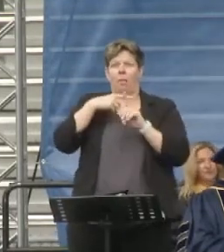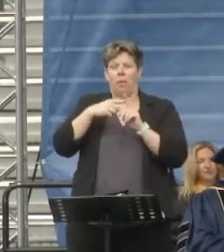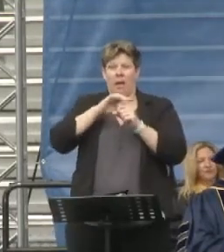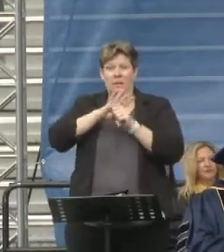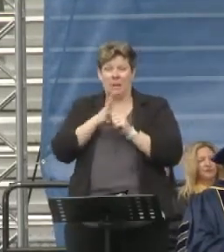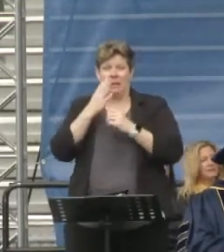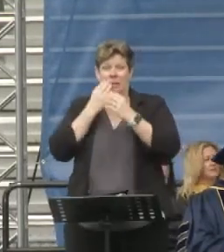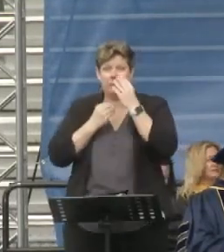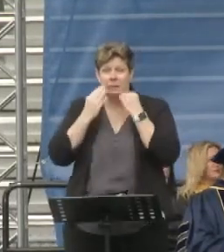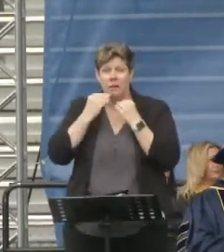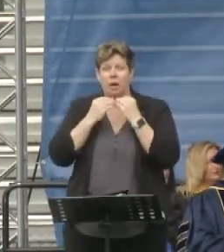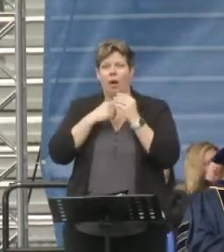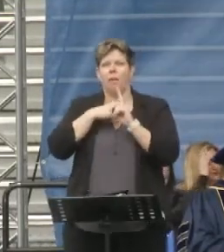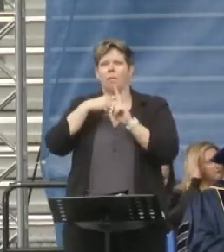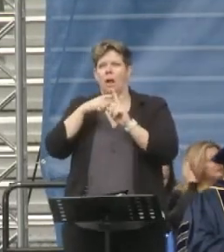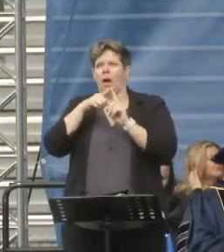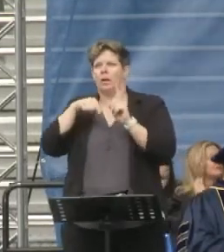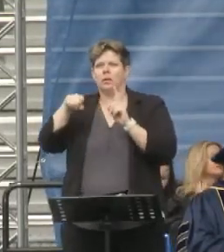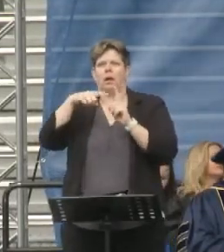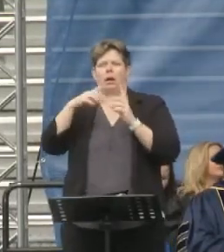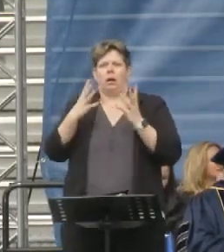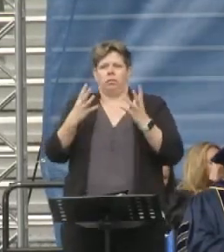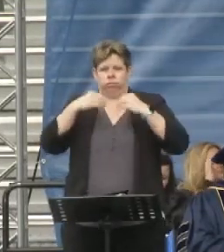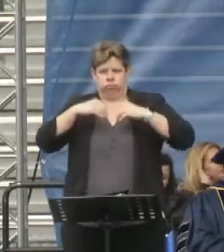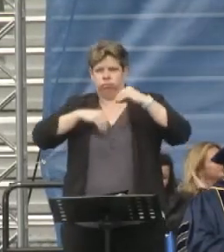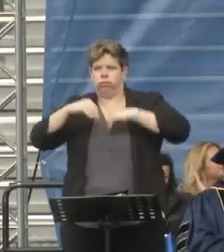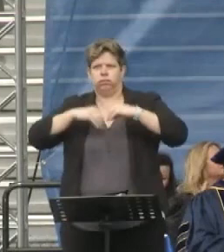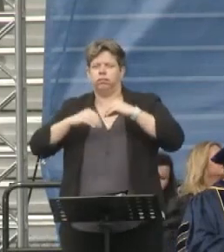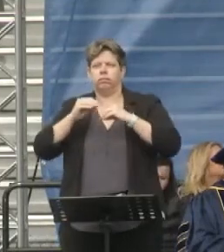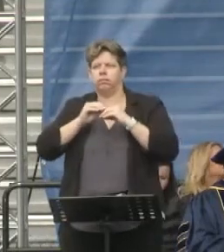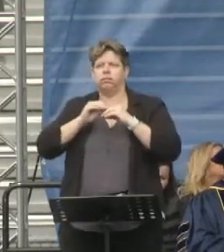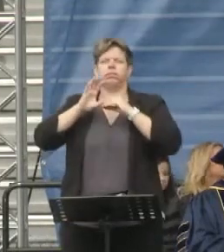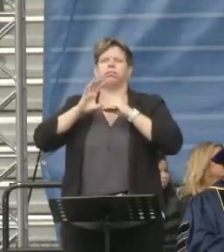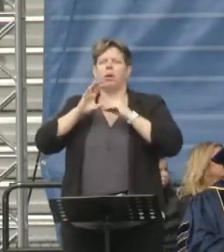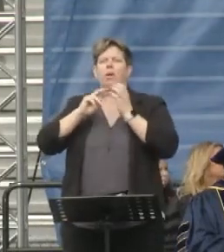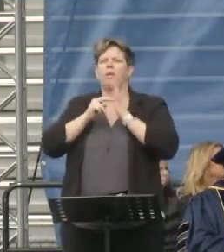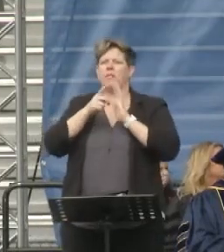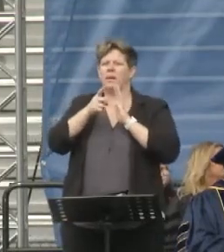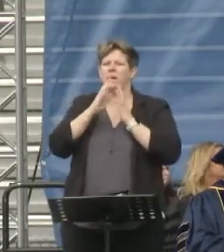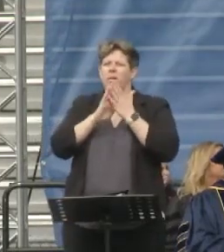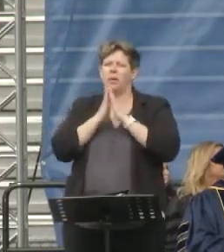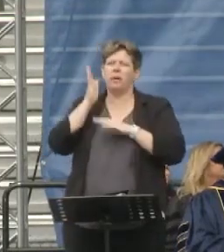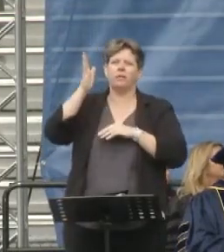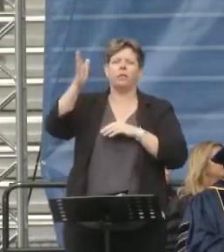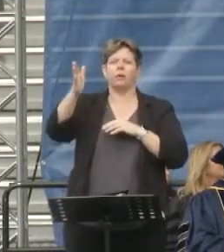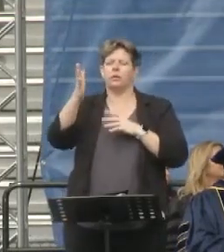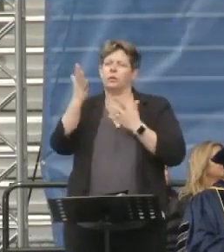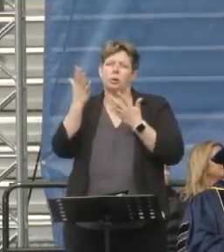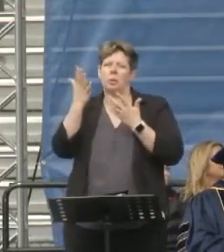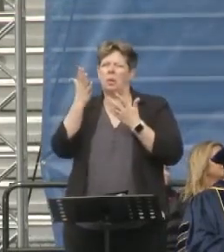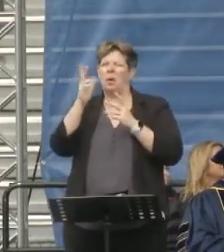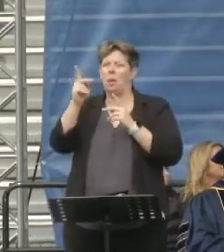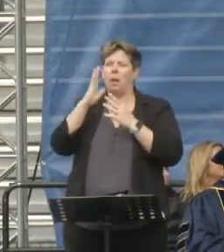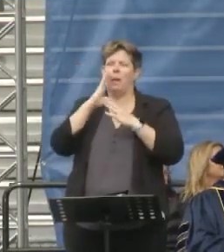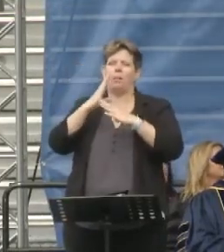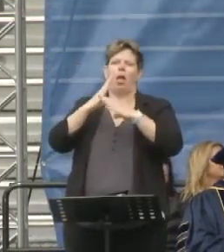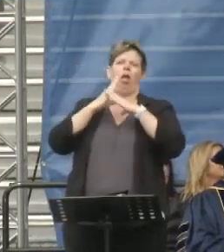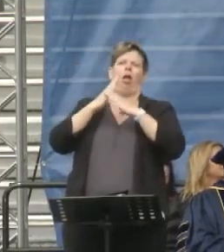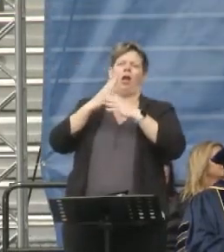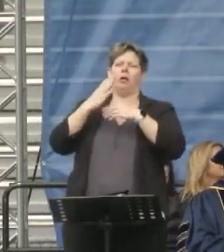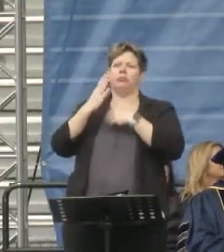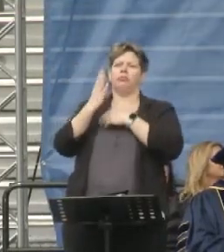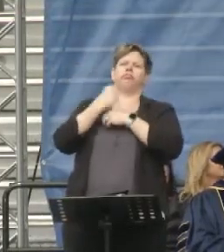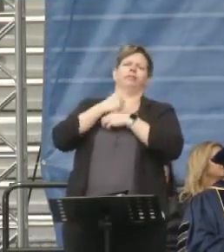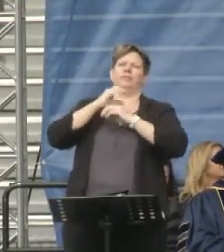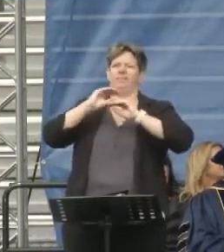You are on the path to an extraordinary destiny. You will be unstoppable.